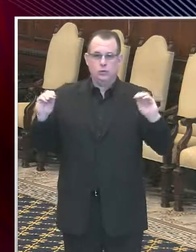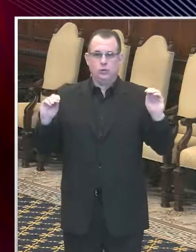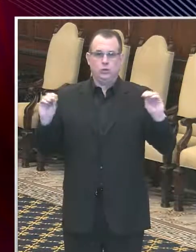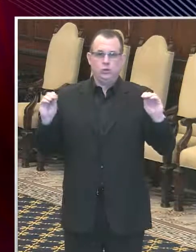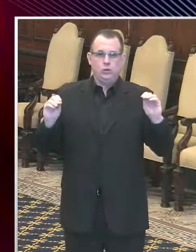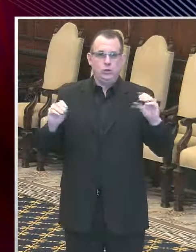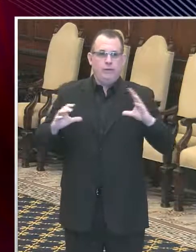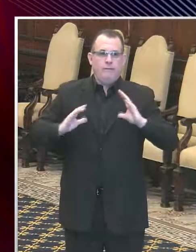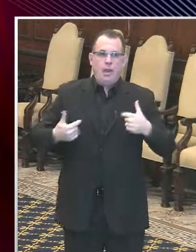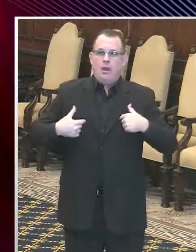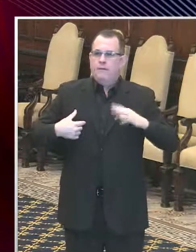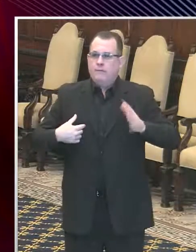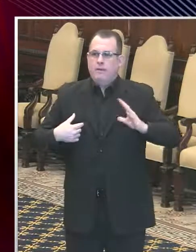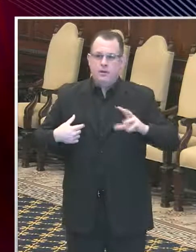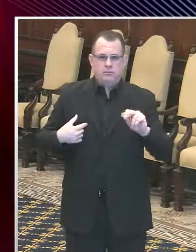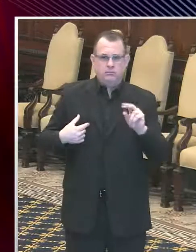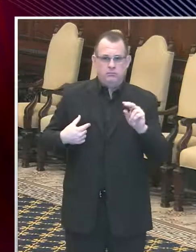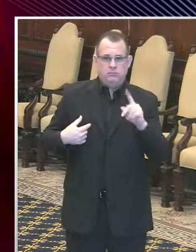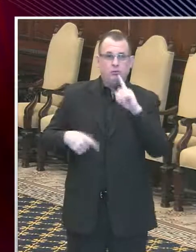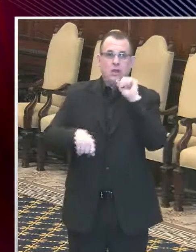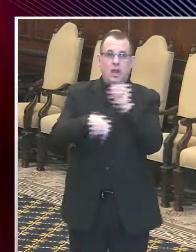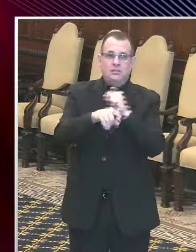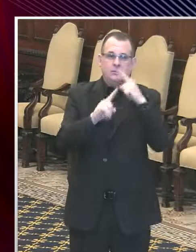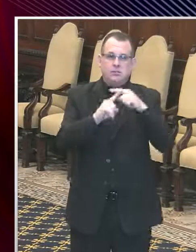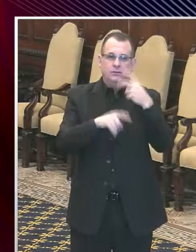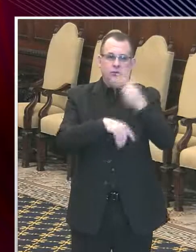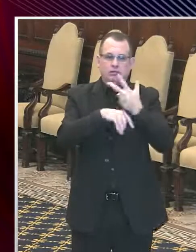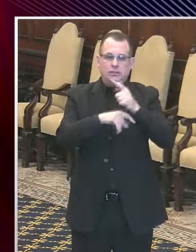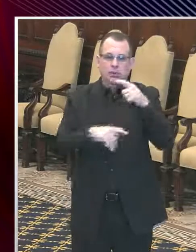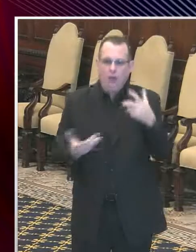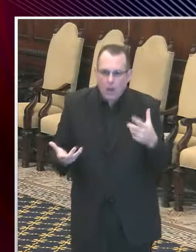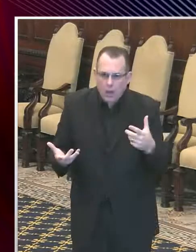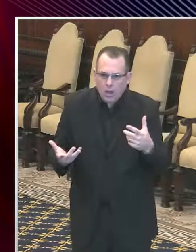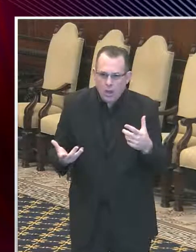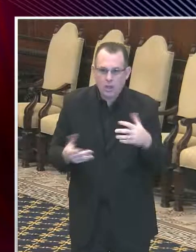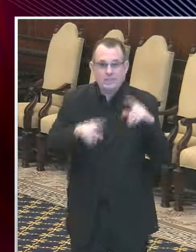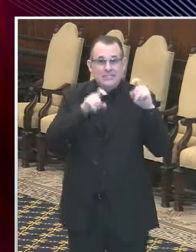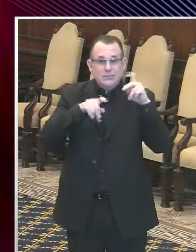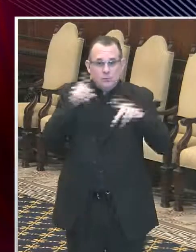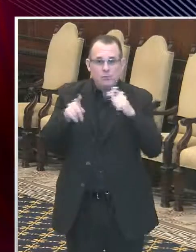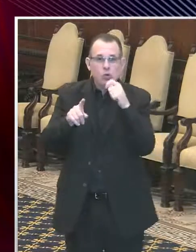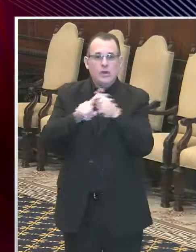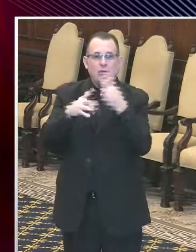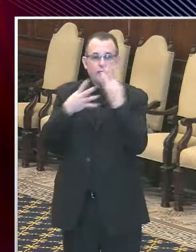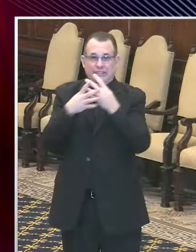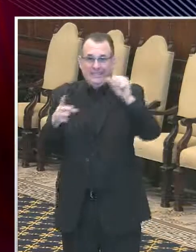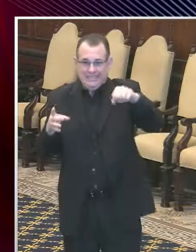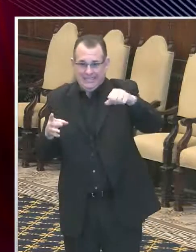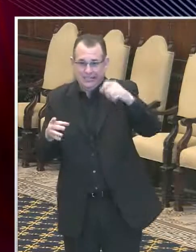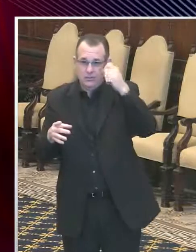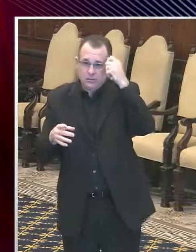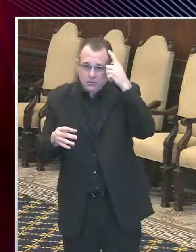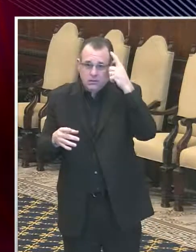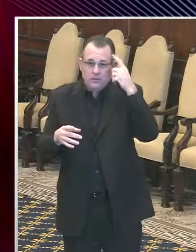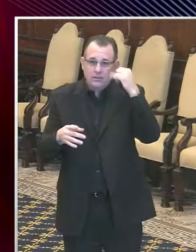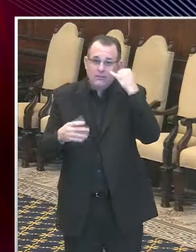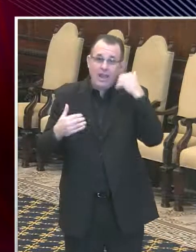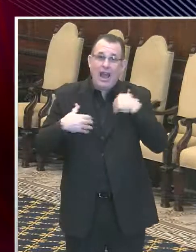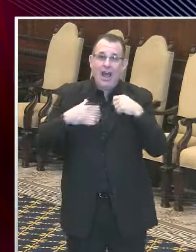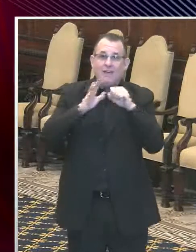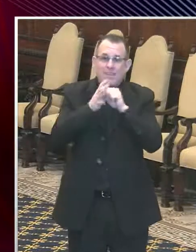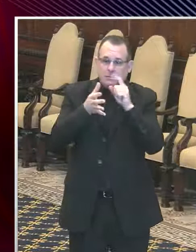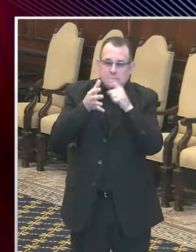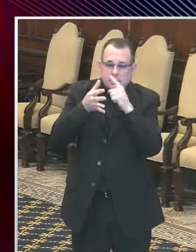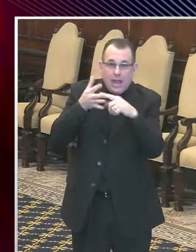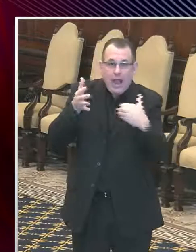invincible than you actually are. So we are testing people in our prison facilities, and we only test them when they're